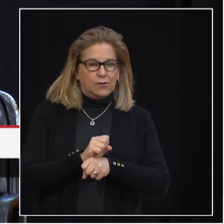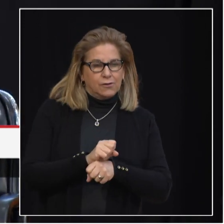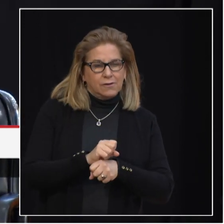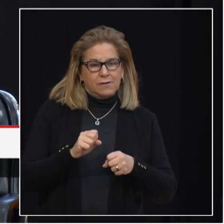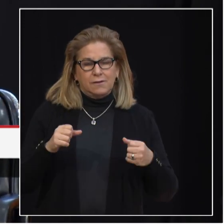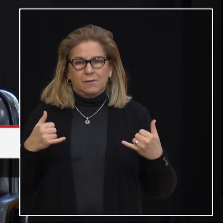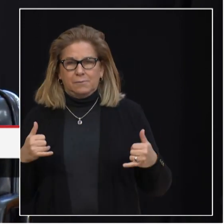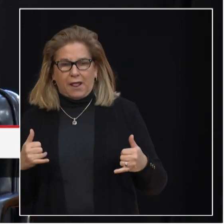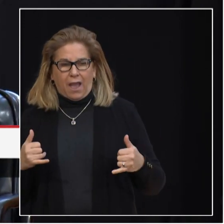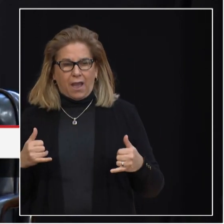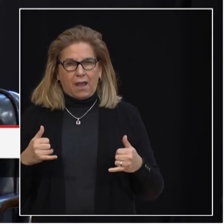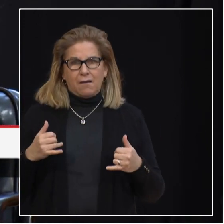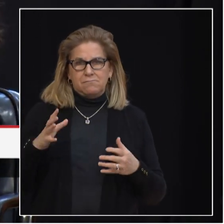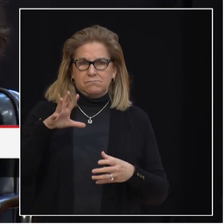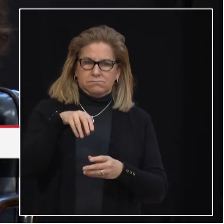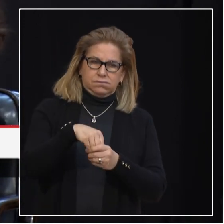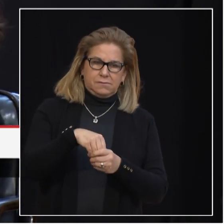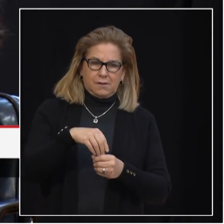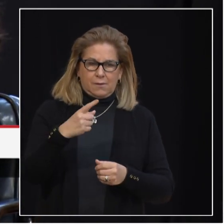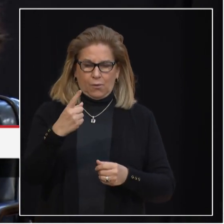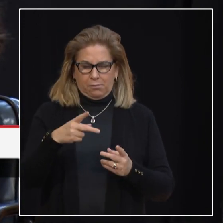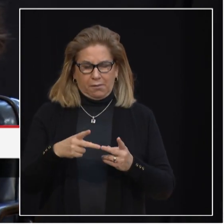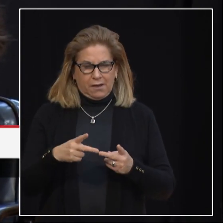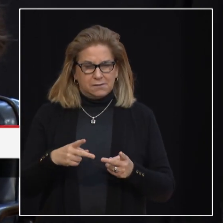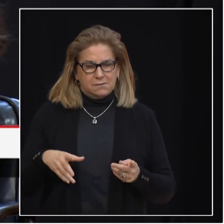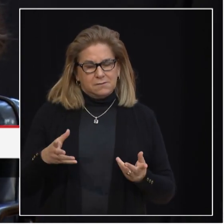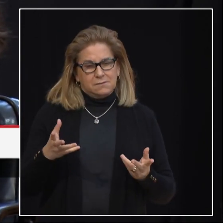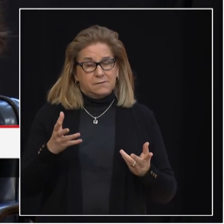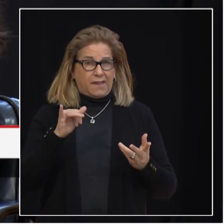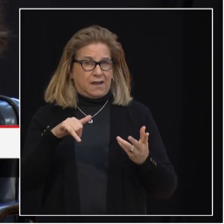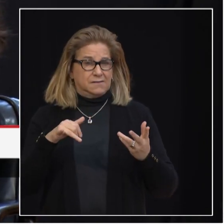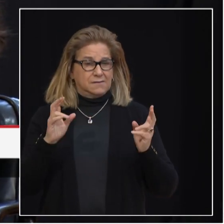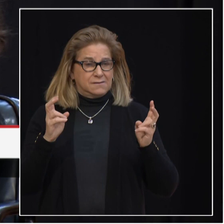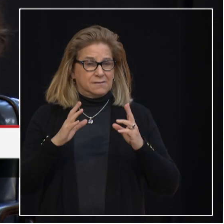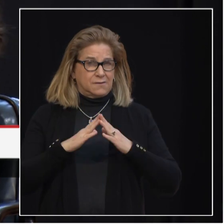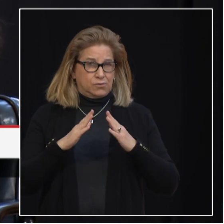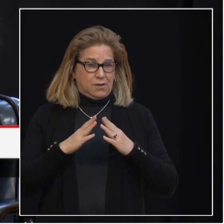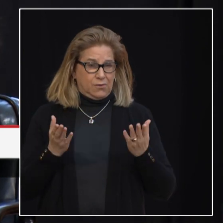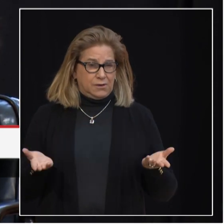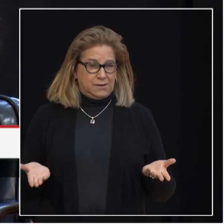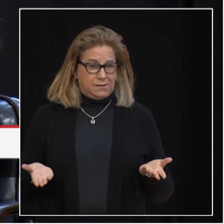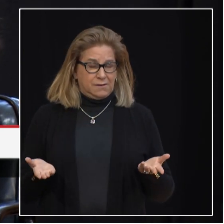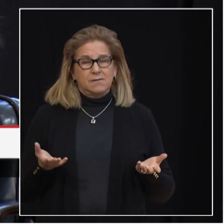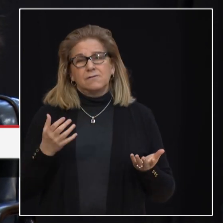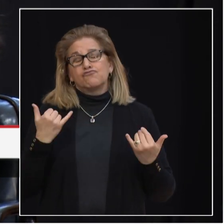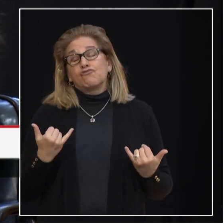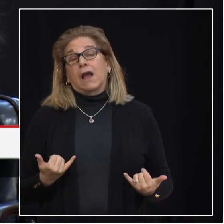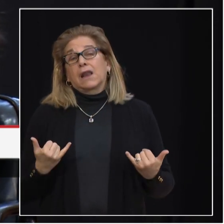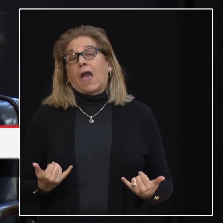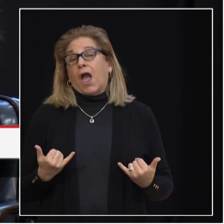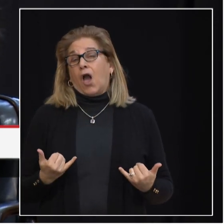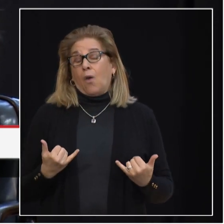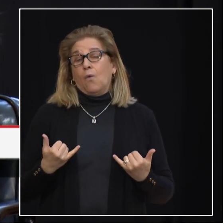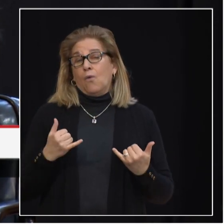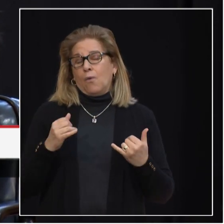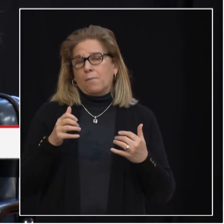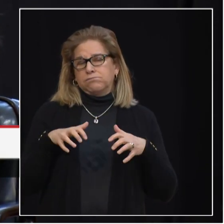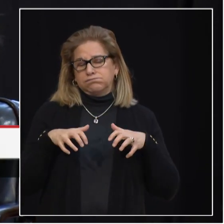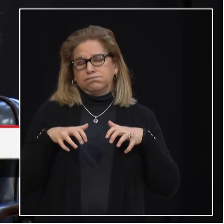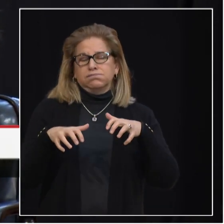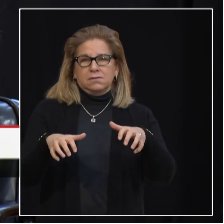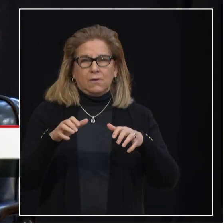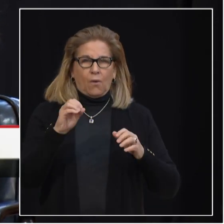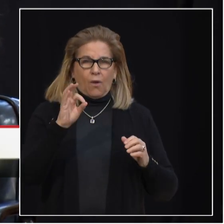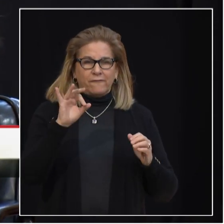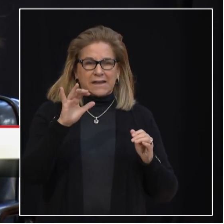our downtown is very predominantly office driven. And so rethinking some